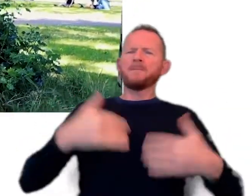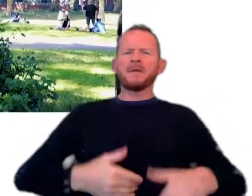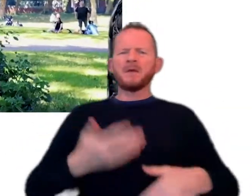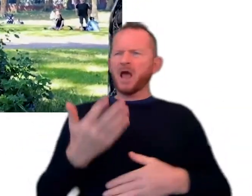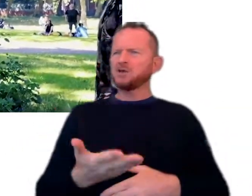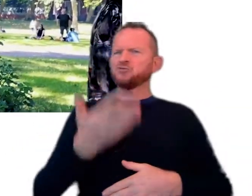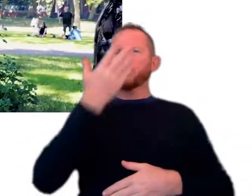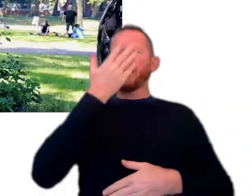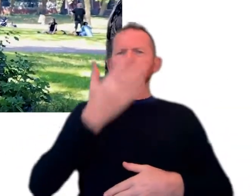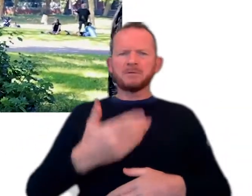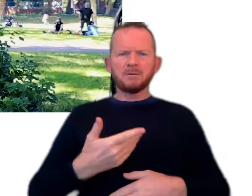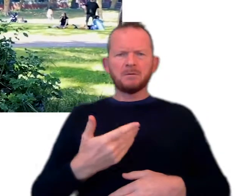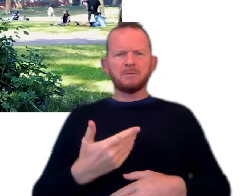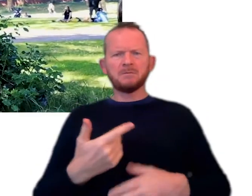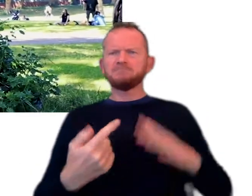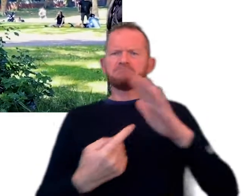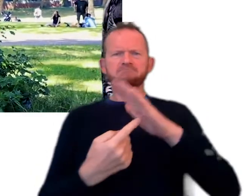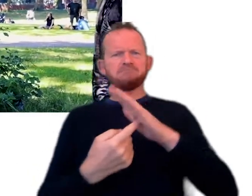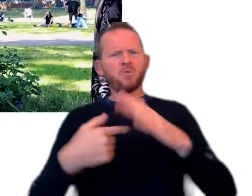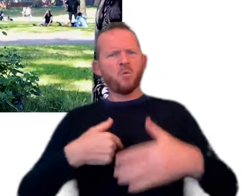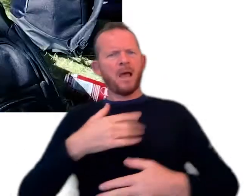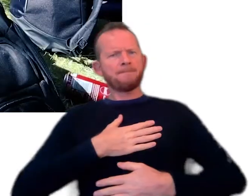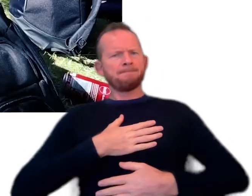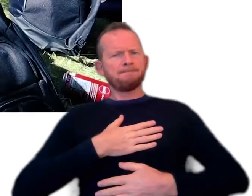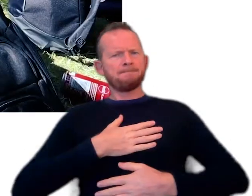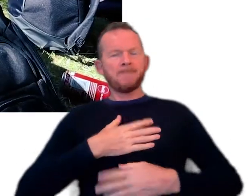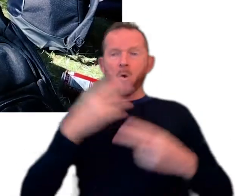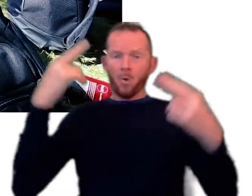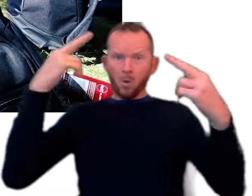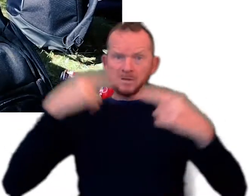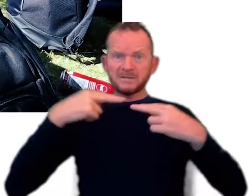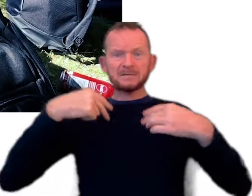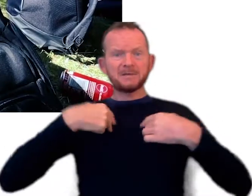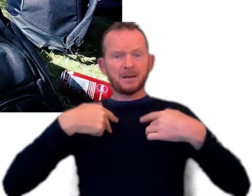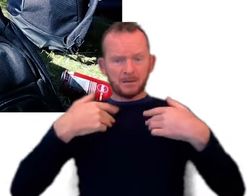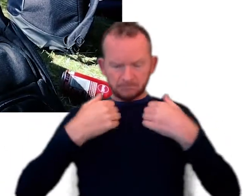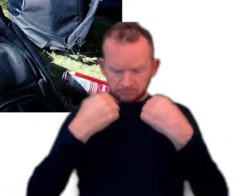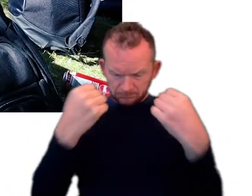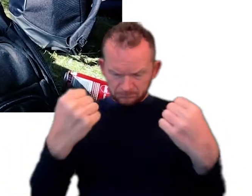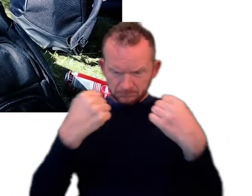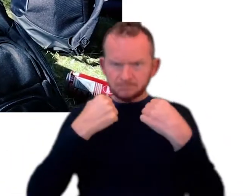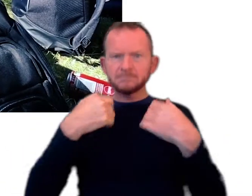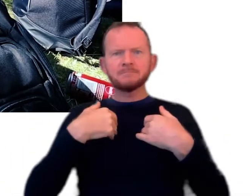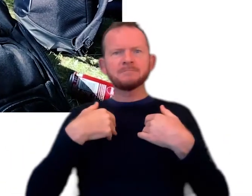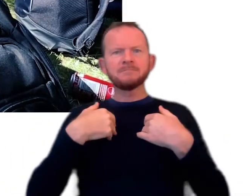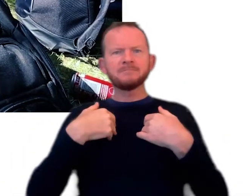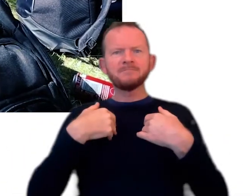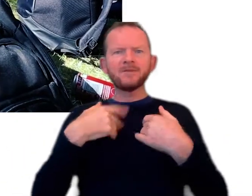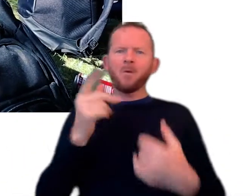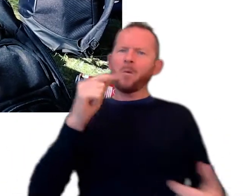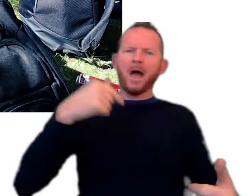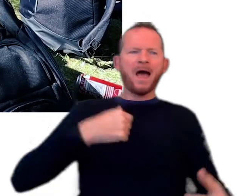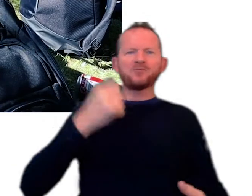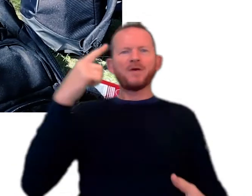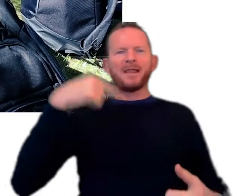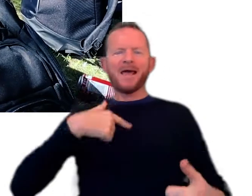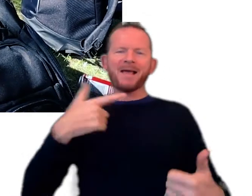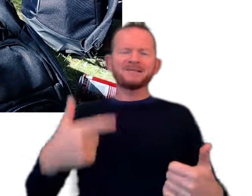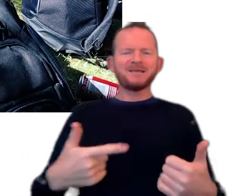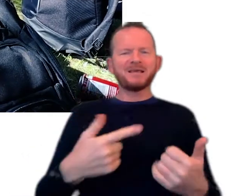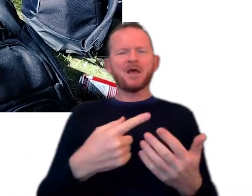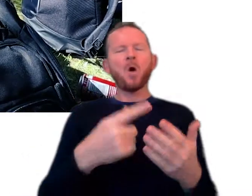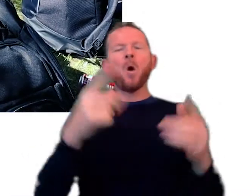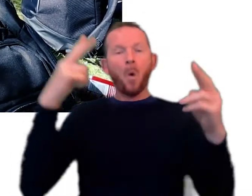of fundamentally who I am, and that is autistic. And what I've realised is that the autistic